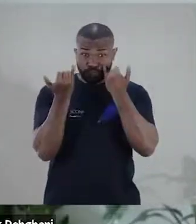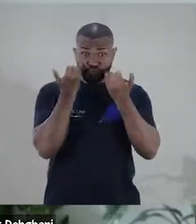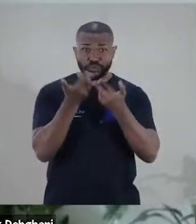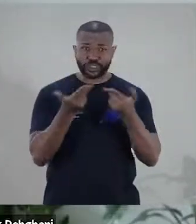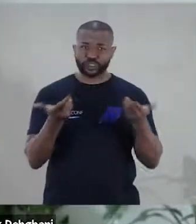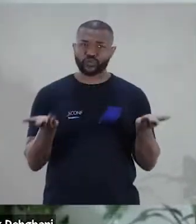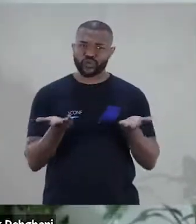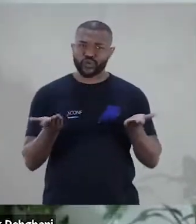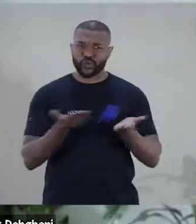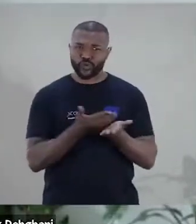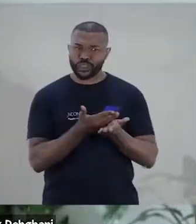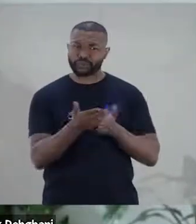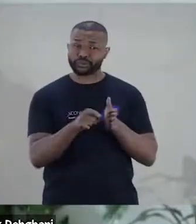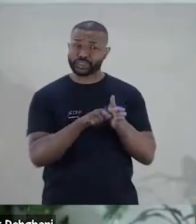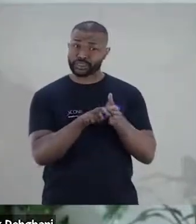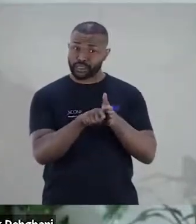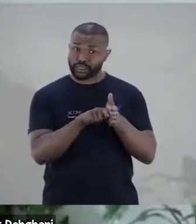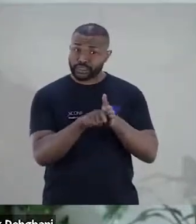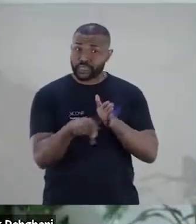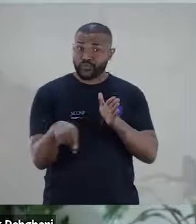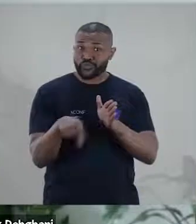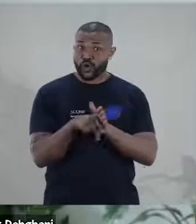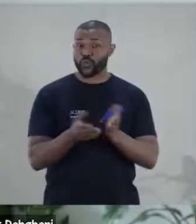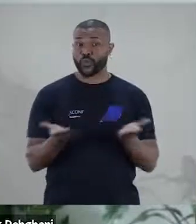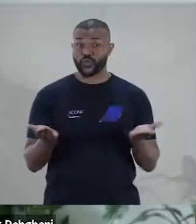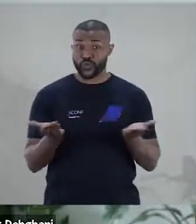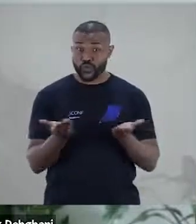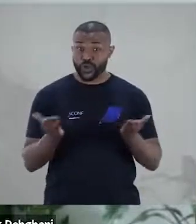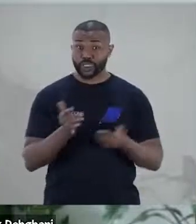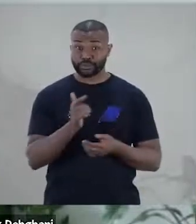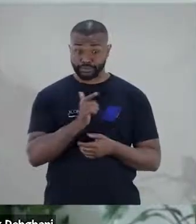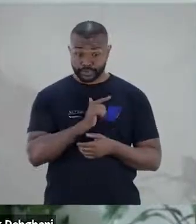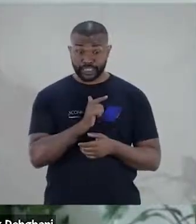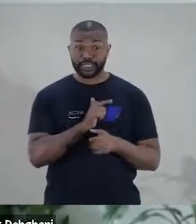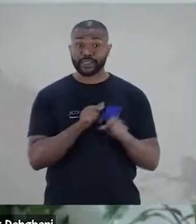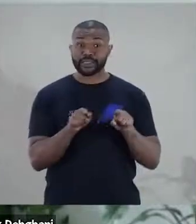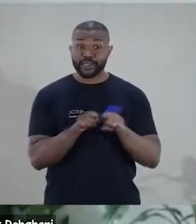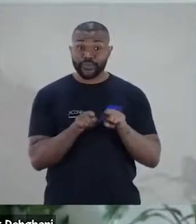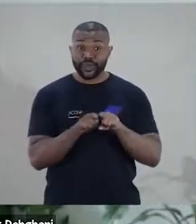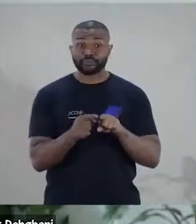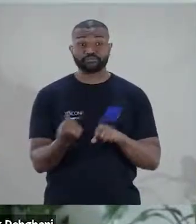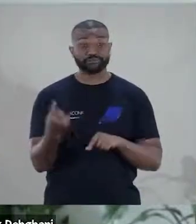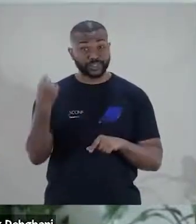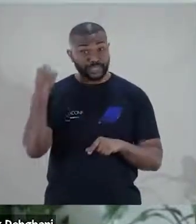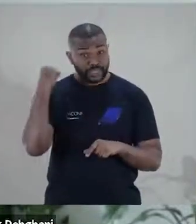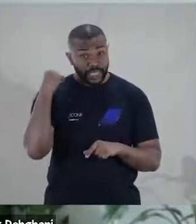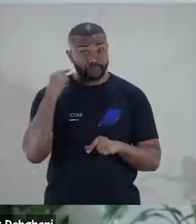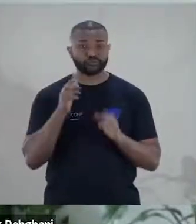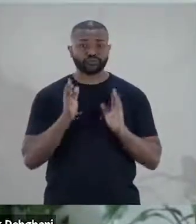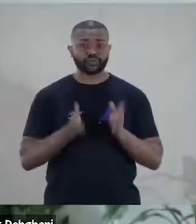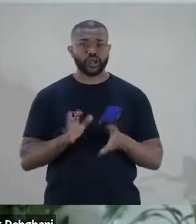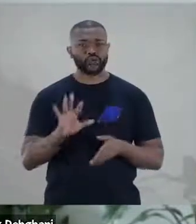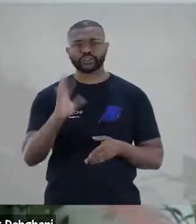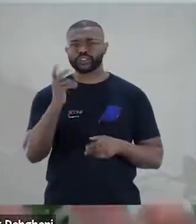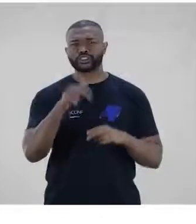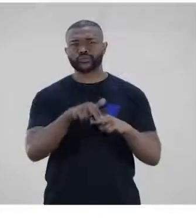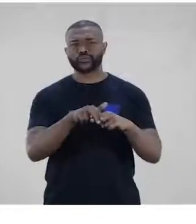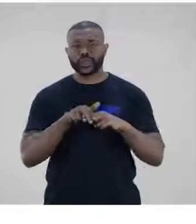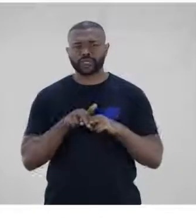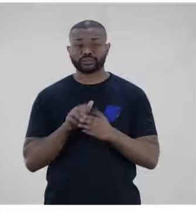let's begin looking at the existing paradigms, right? The past paradigms. Everything starts often with these